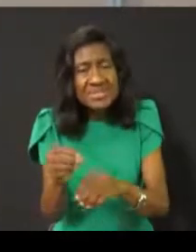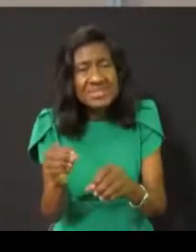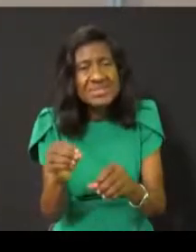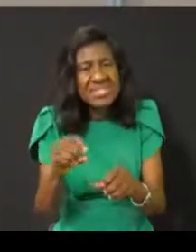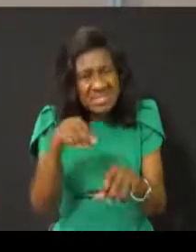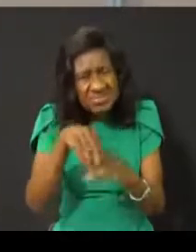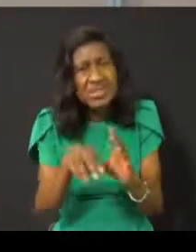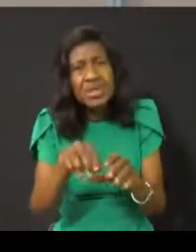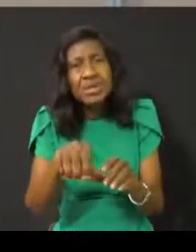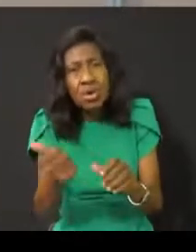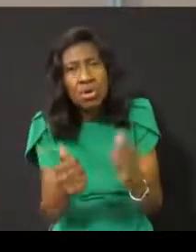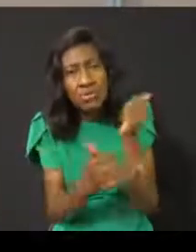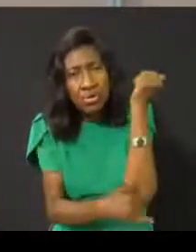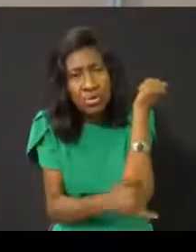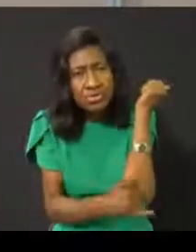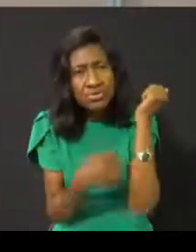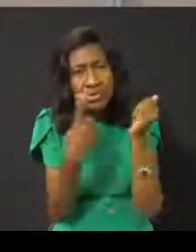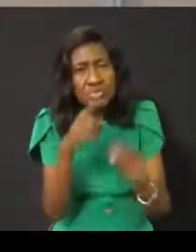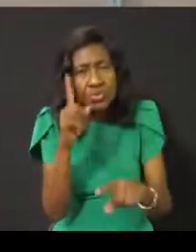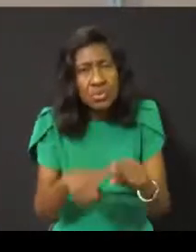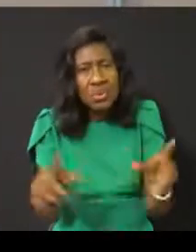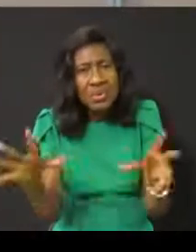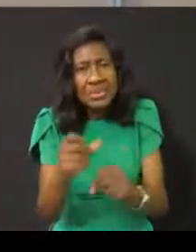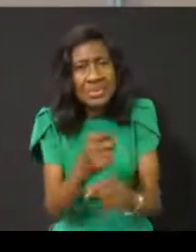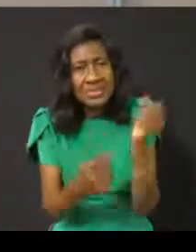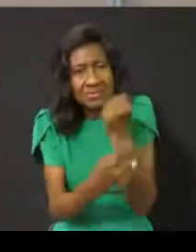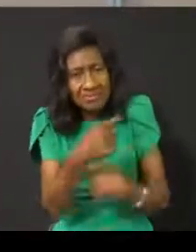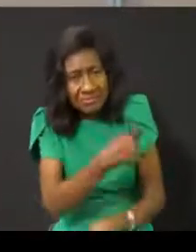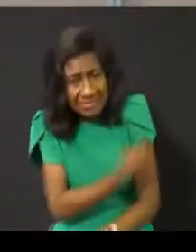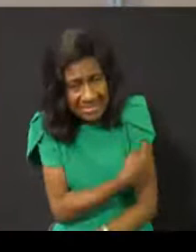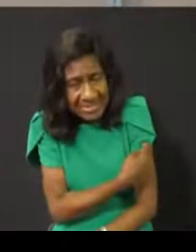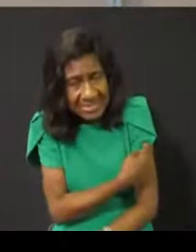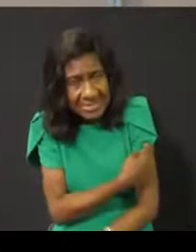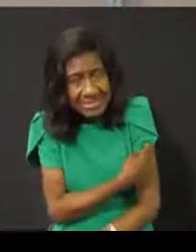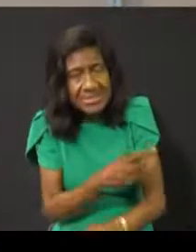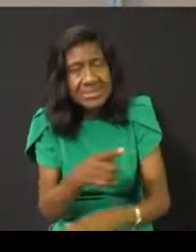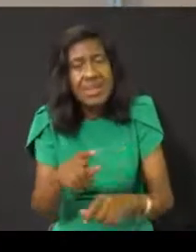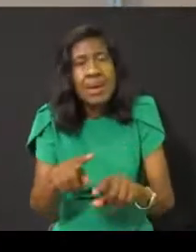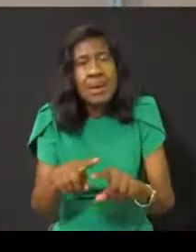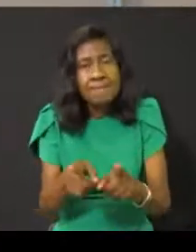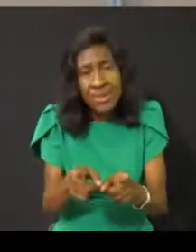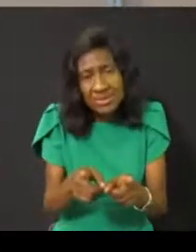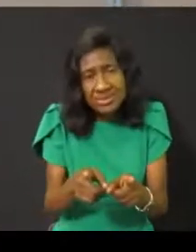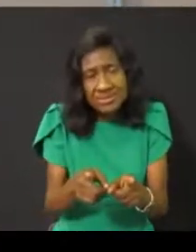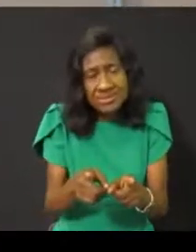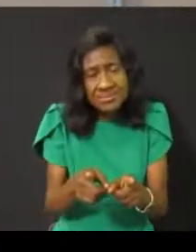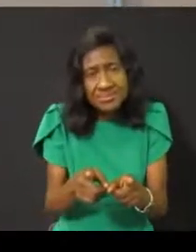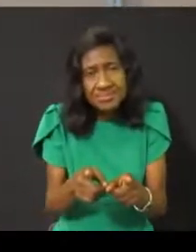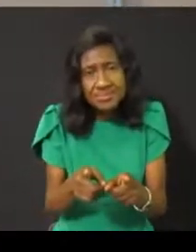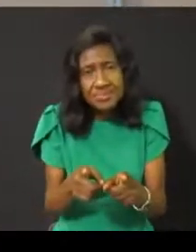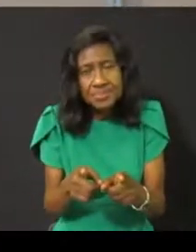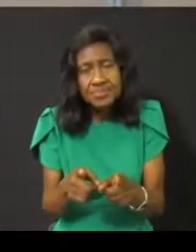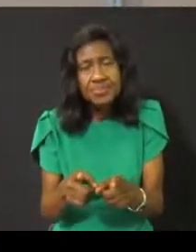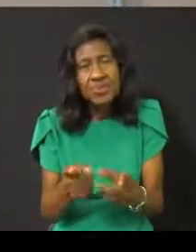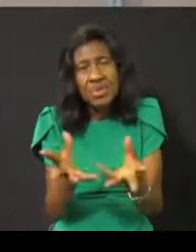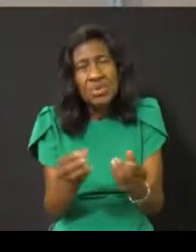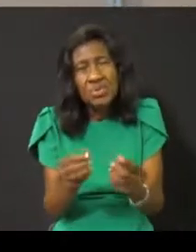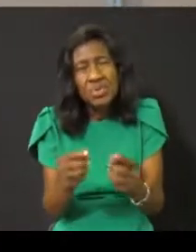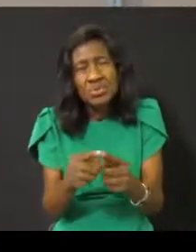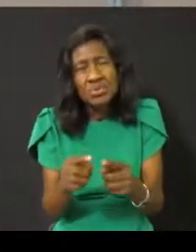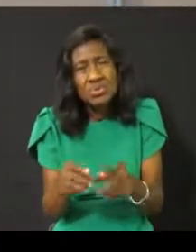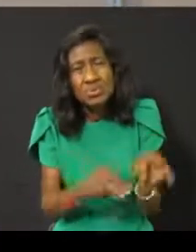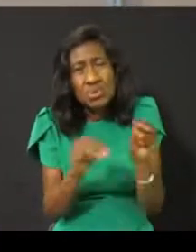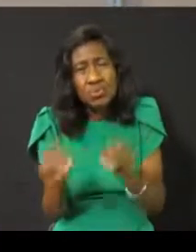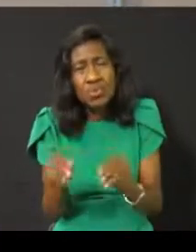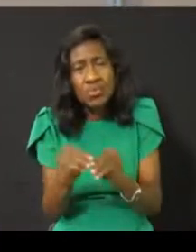So even though the decision had to move forward to the phase 5 quickly, we're